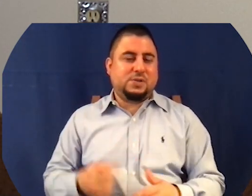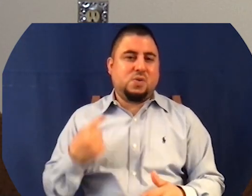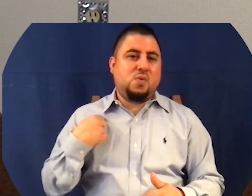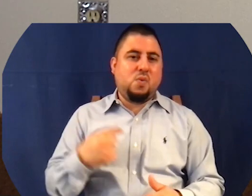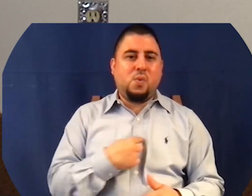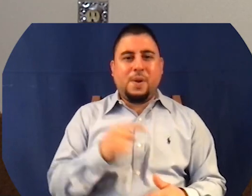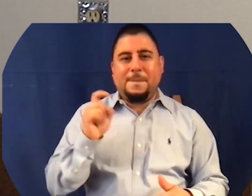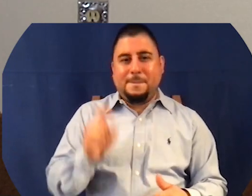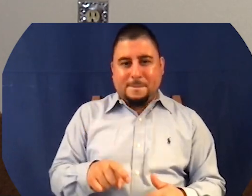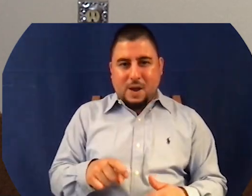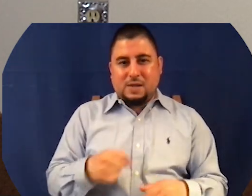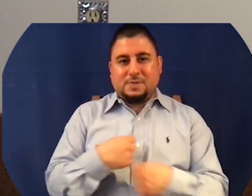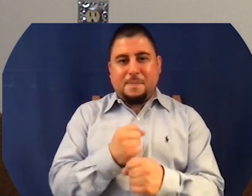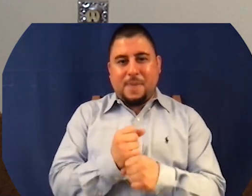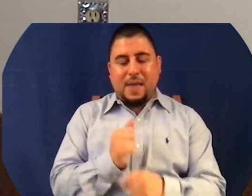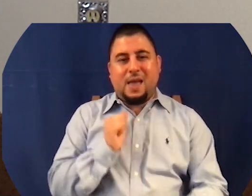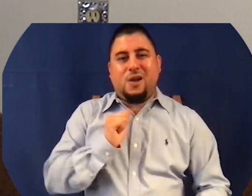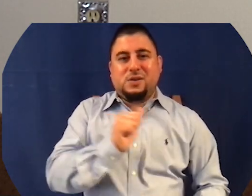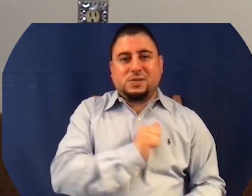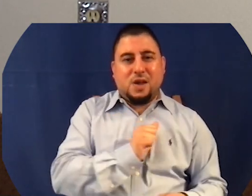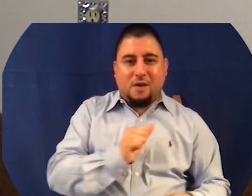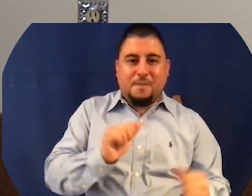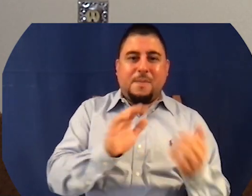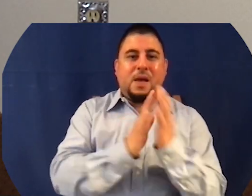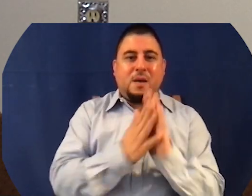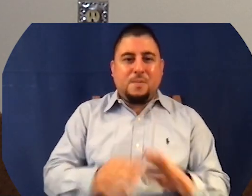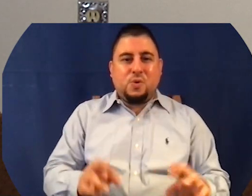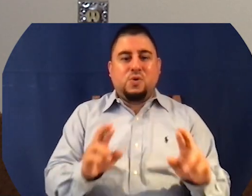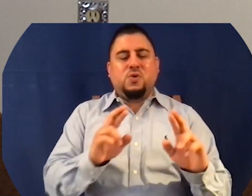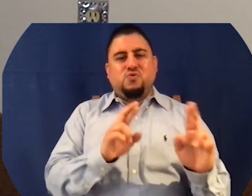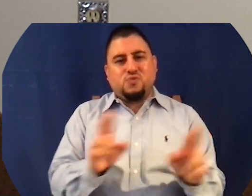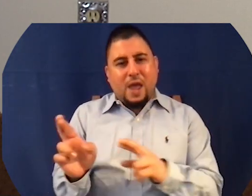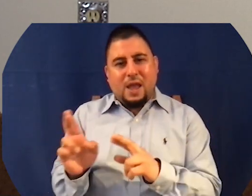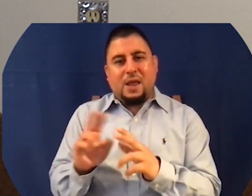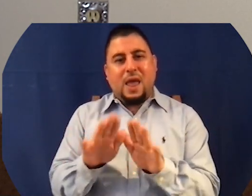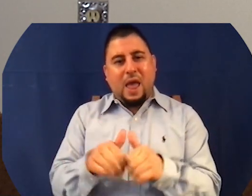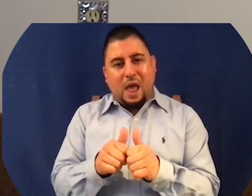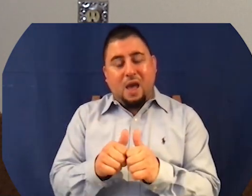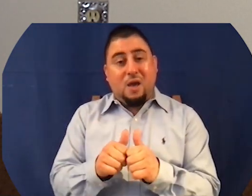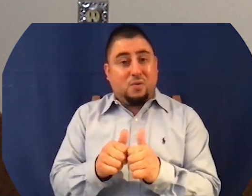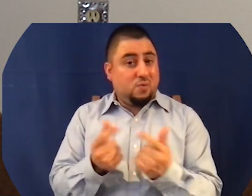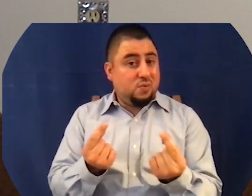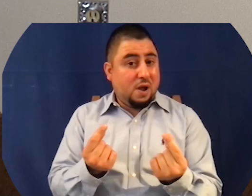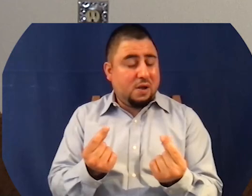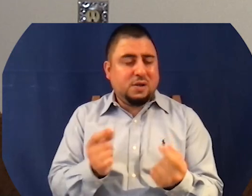We need to make ourselves ready for it with a change of heart.